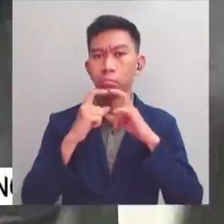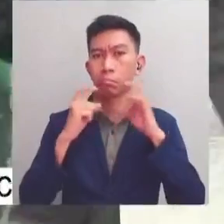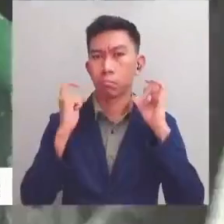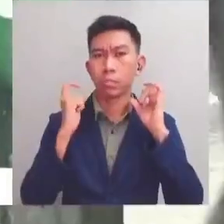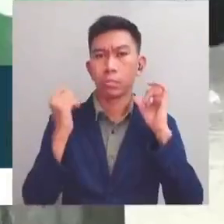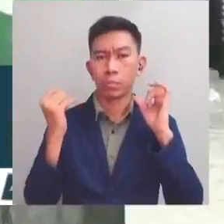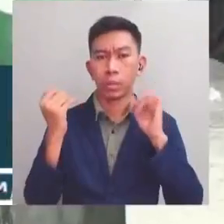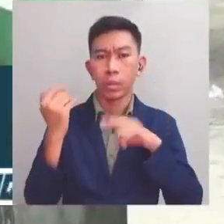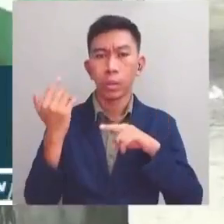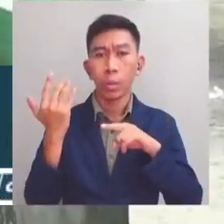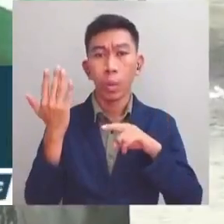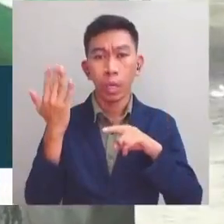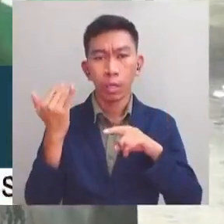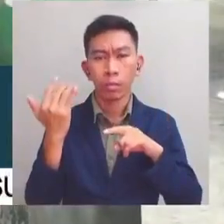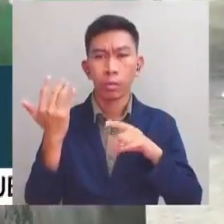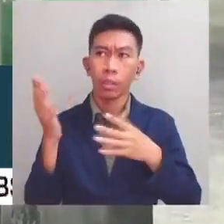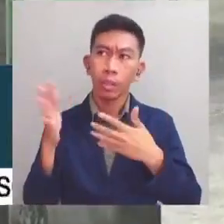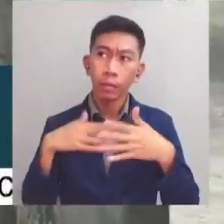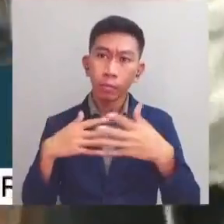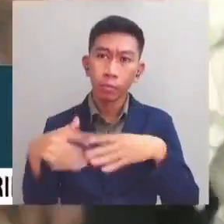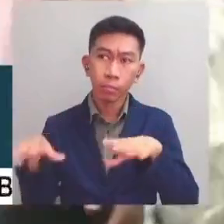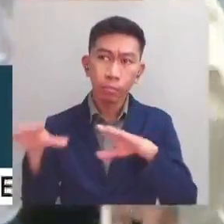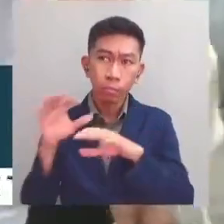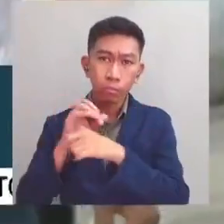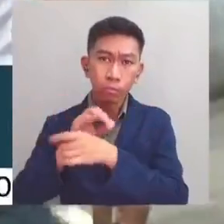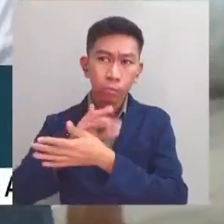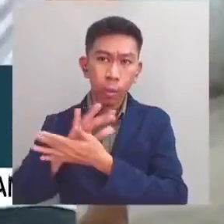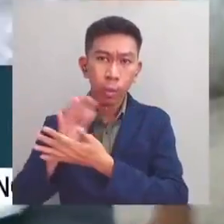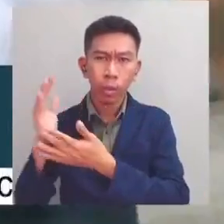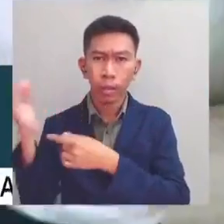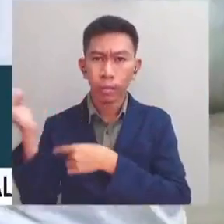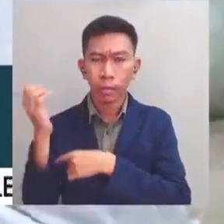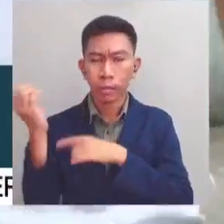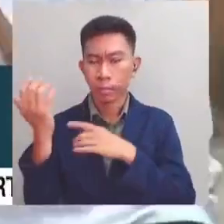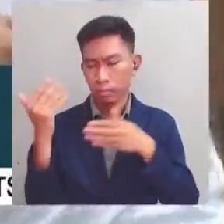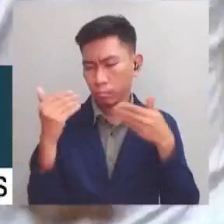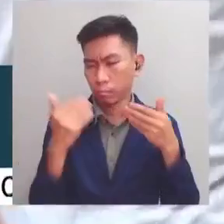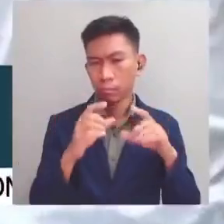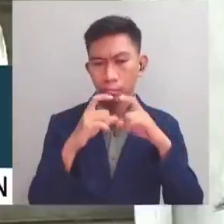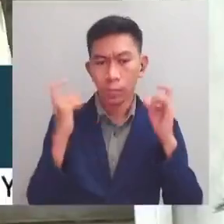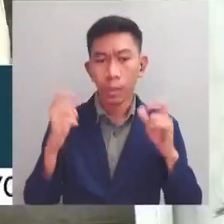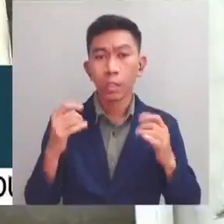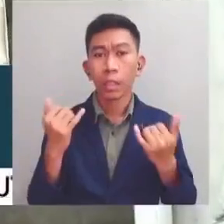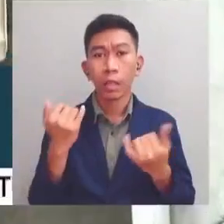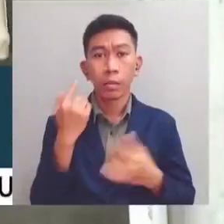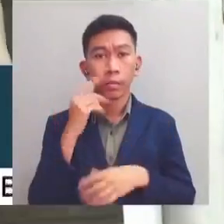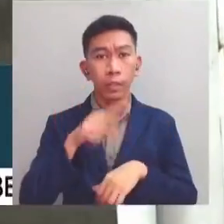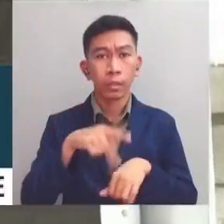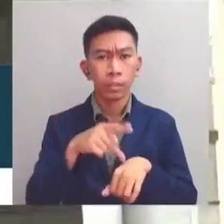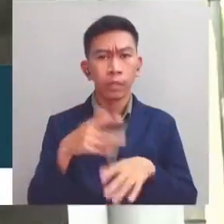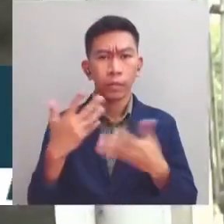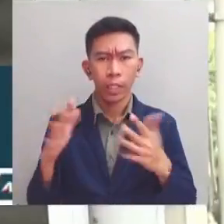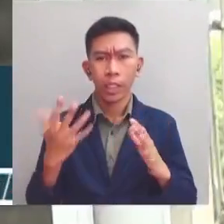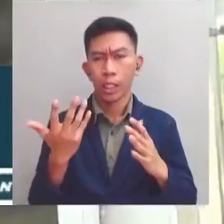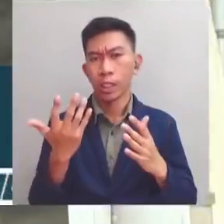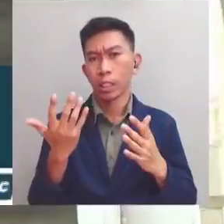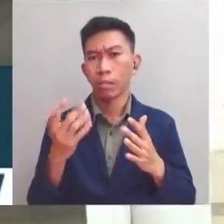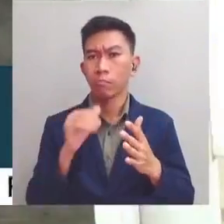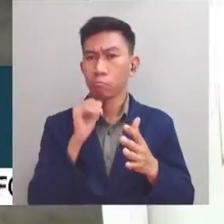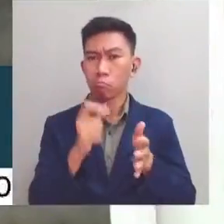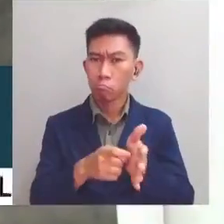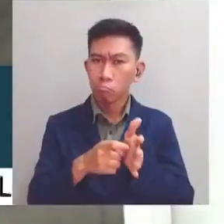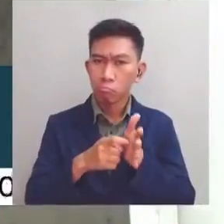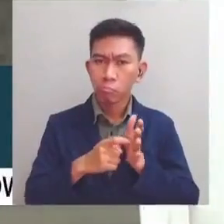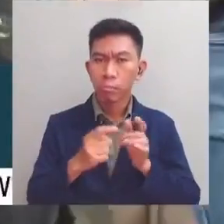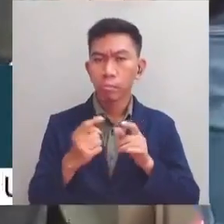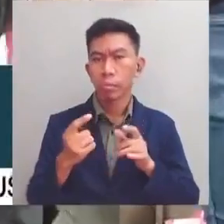emergency due to COVID. See, the Philippine government earlier lifted all health protocols concerning COVID, including the mandatory wearing of face